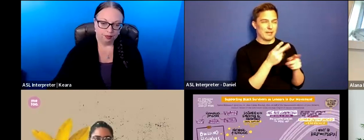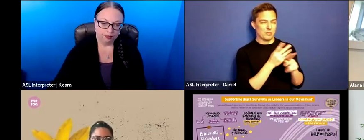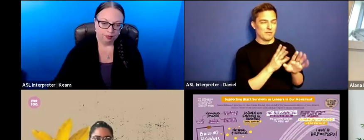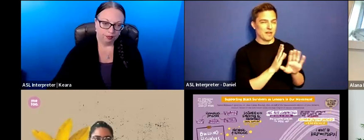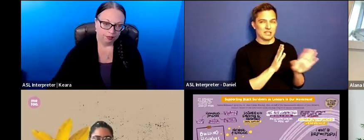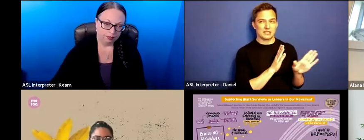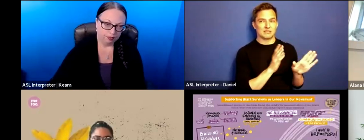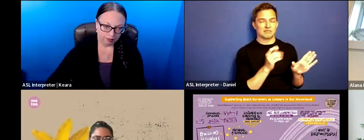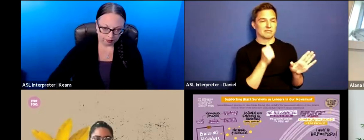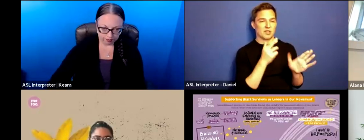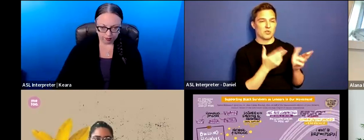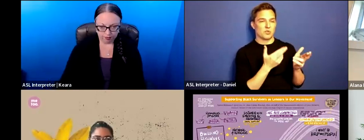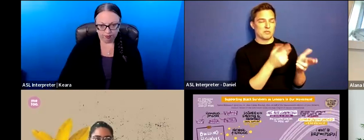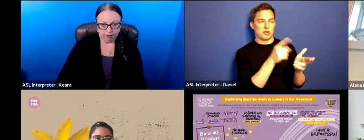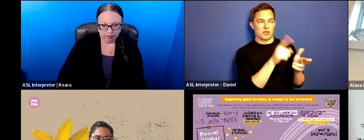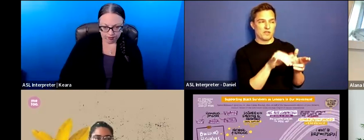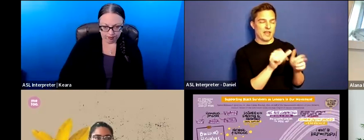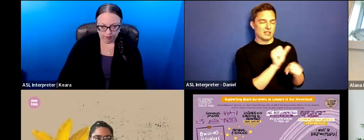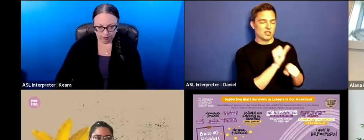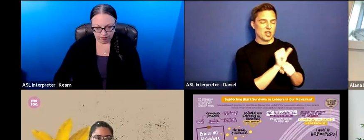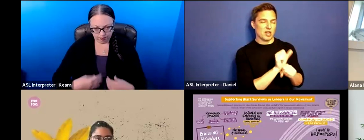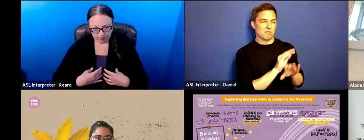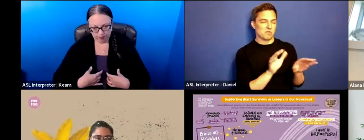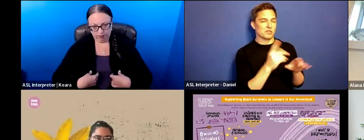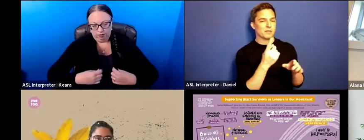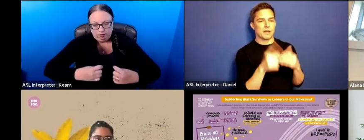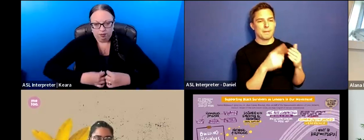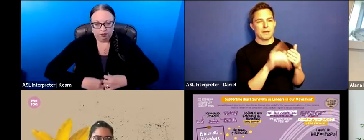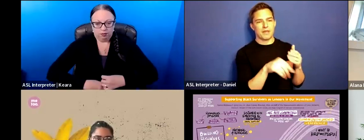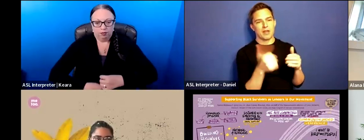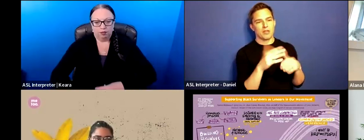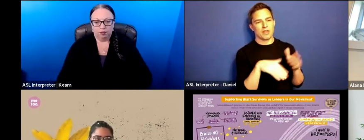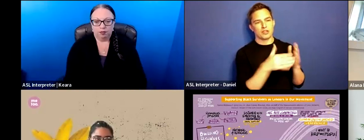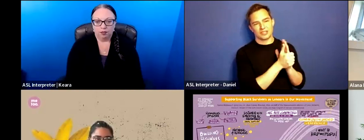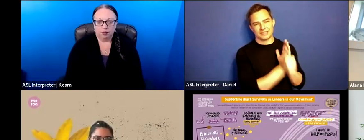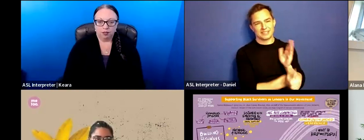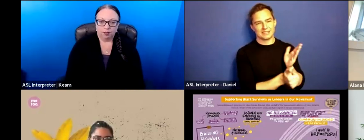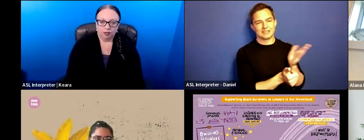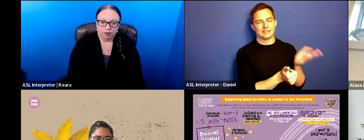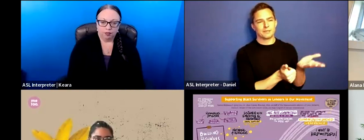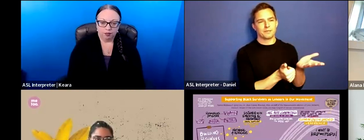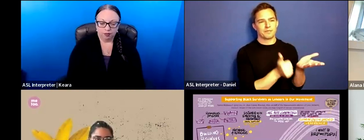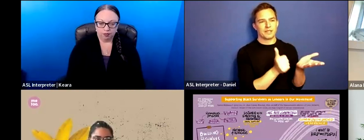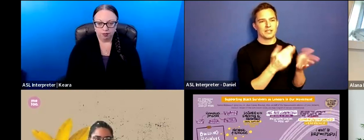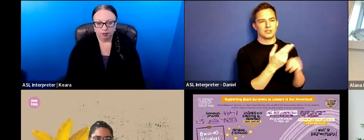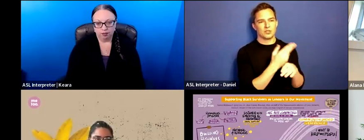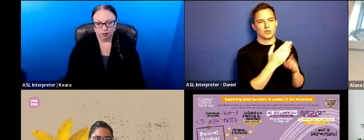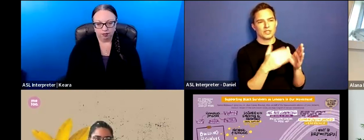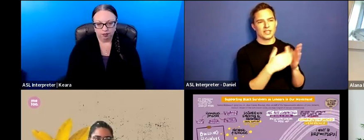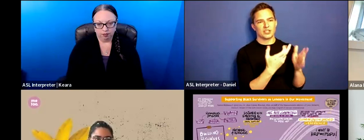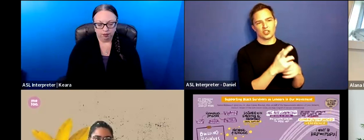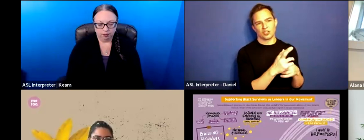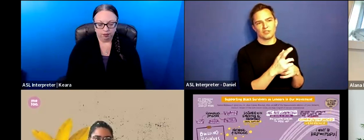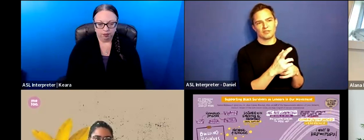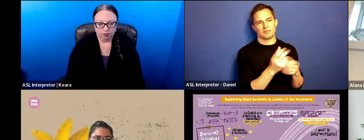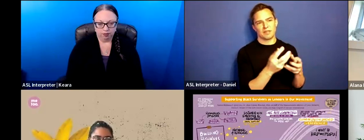or I wouldn't recommend her for that job, or something about other than her skill set is being used against her in